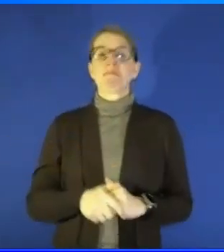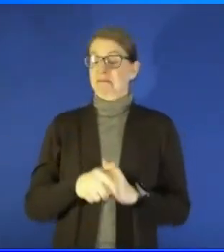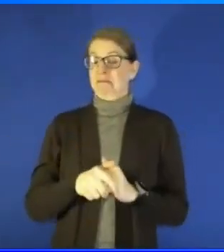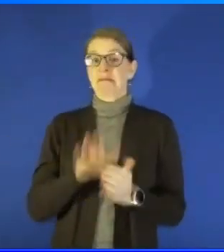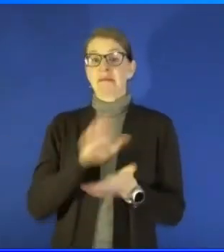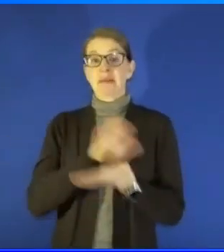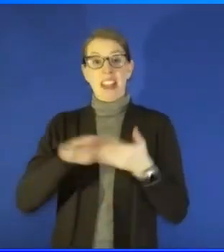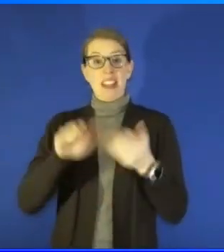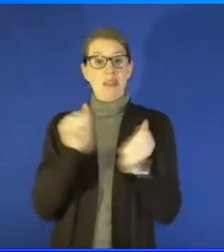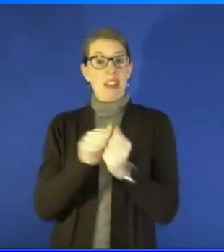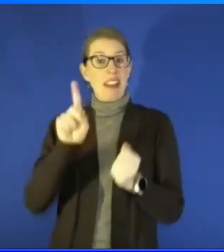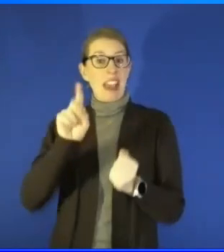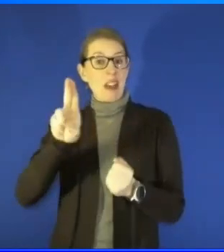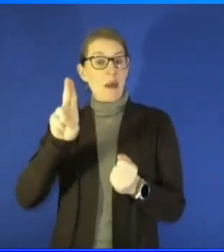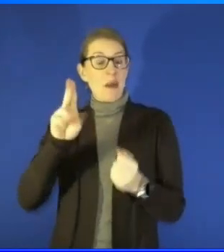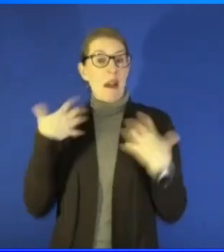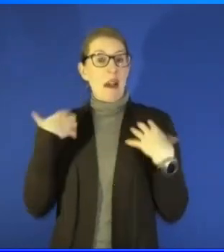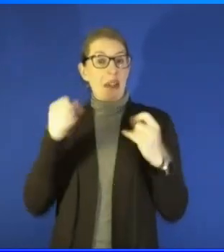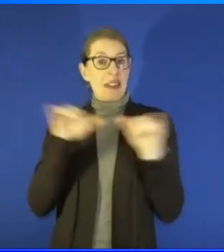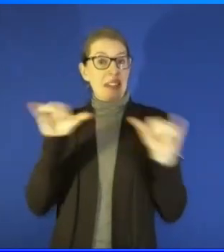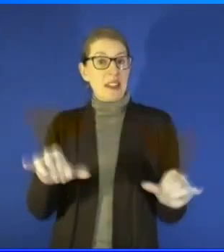Health System, we have